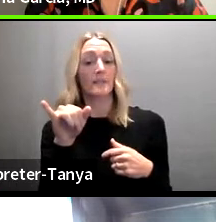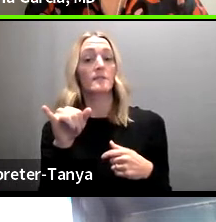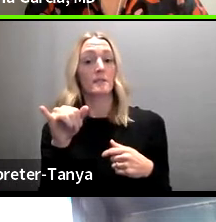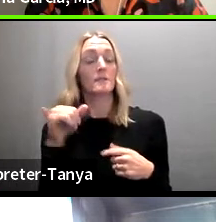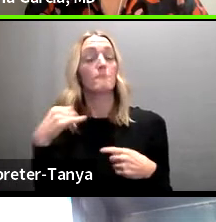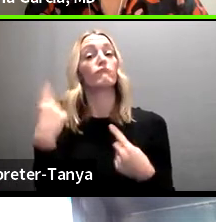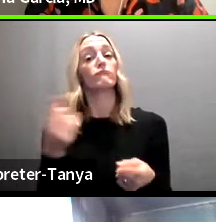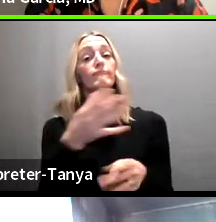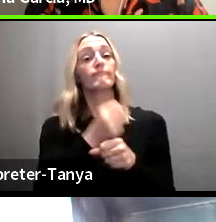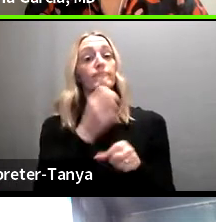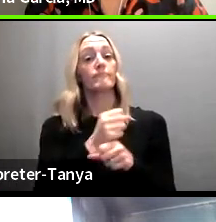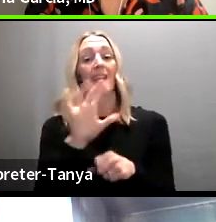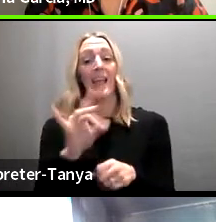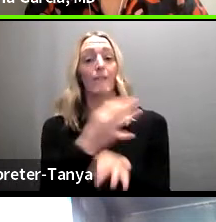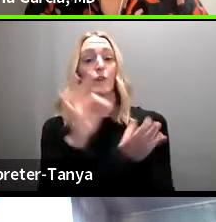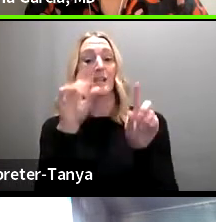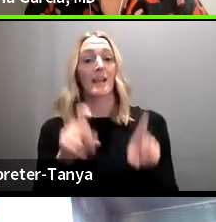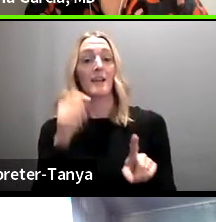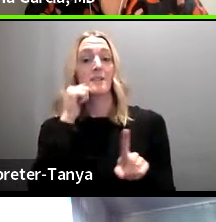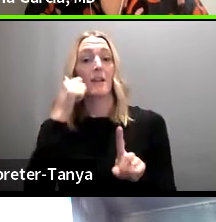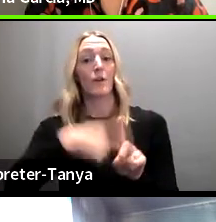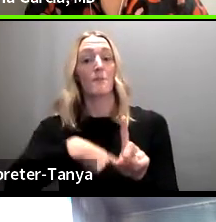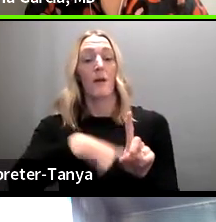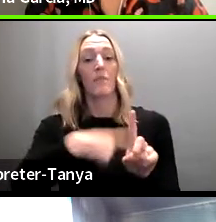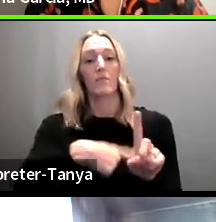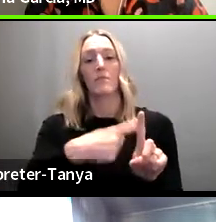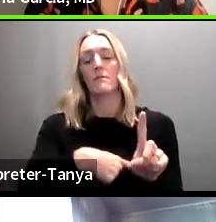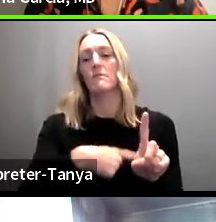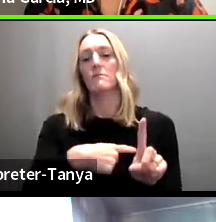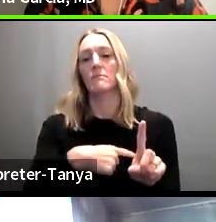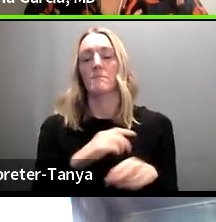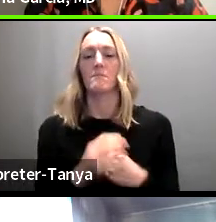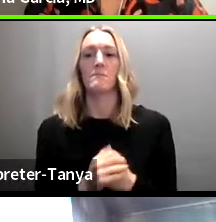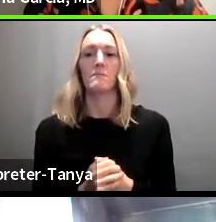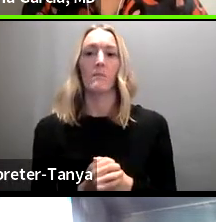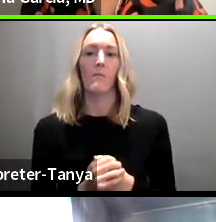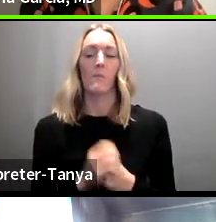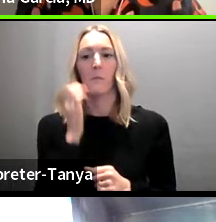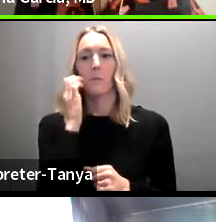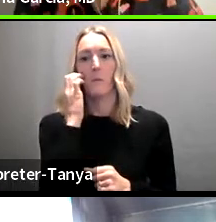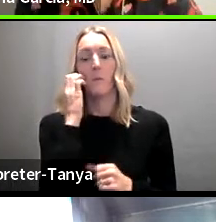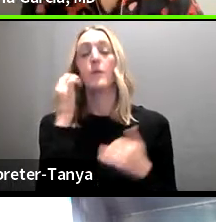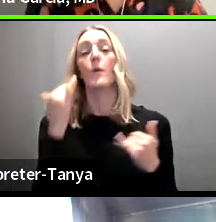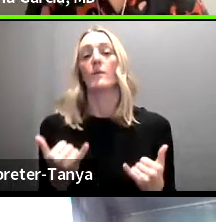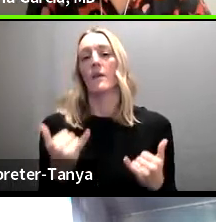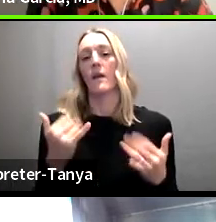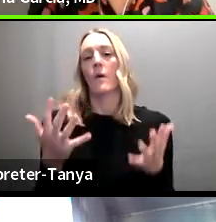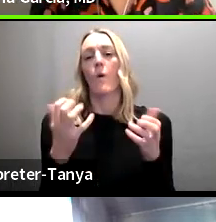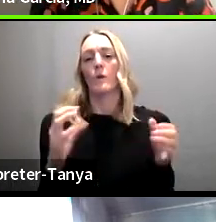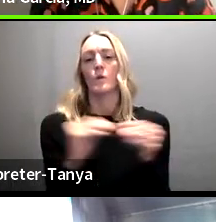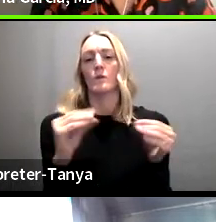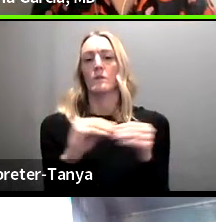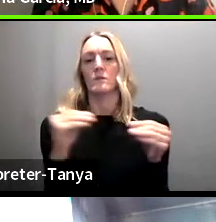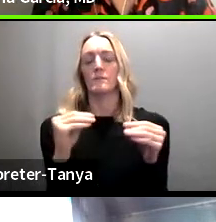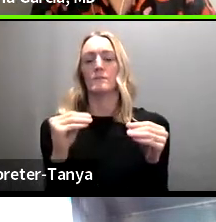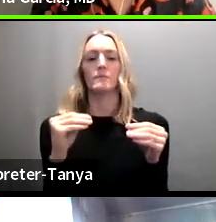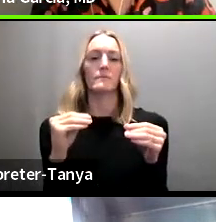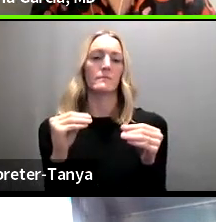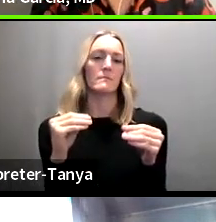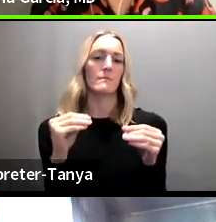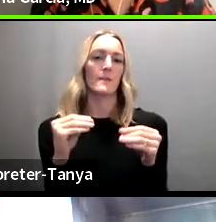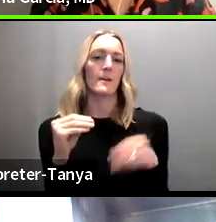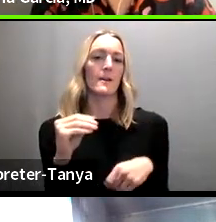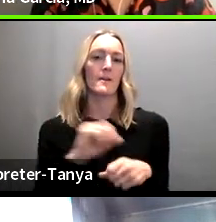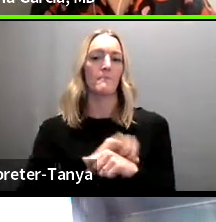short synopsis of all that. I want to just move now to the state of COVID infection. Vicki, if you could please put